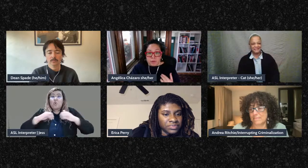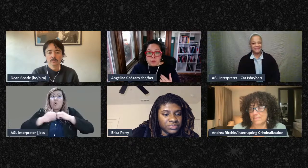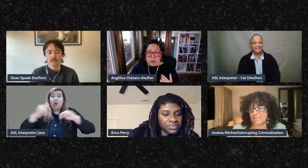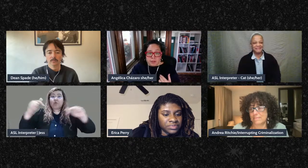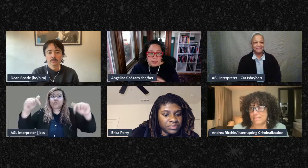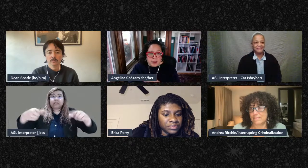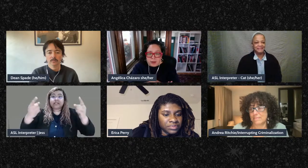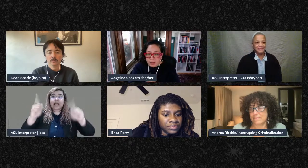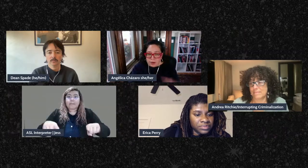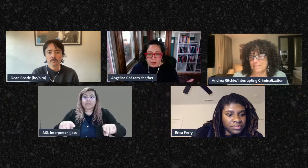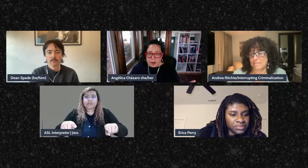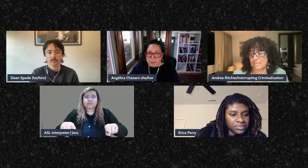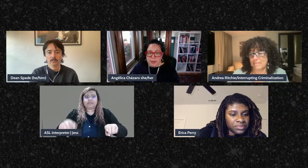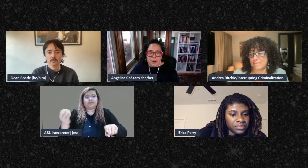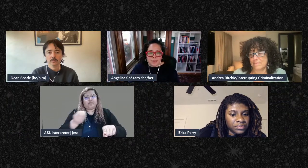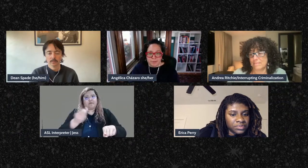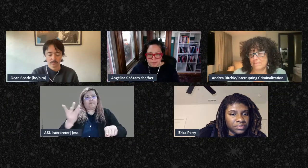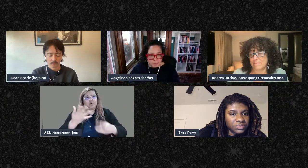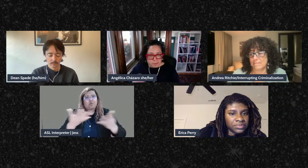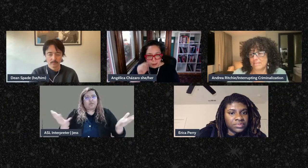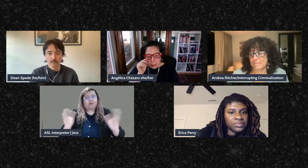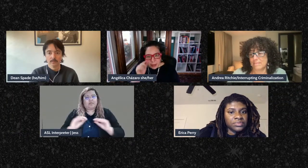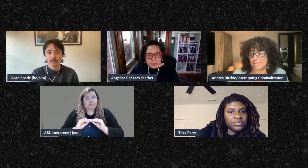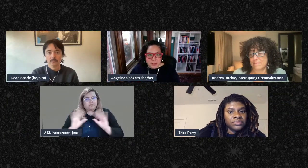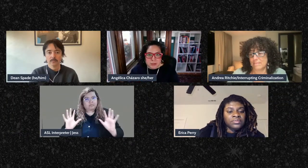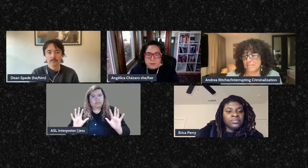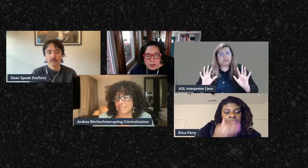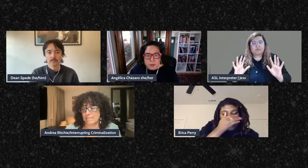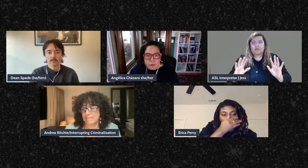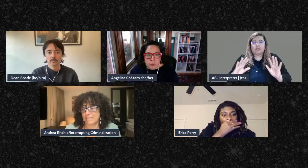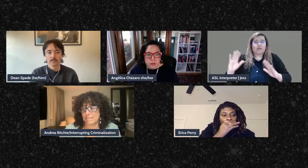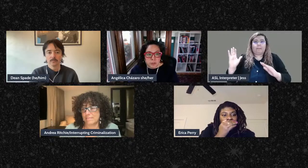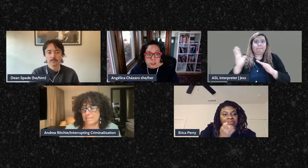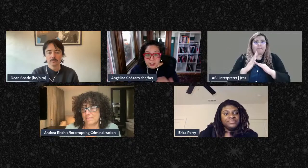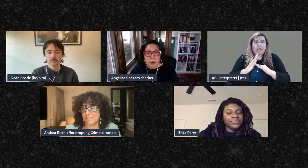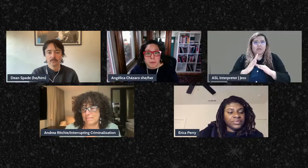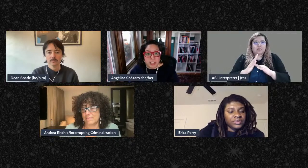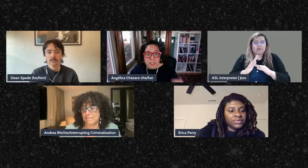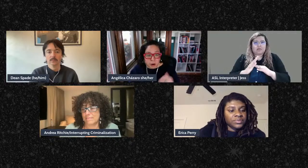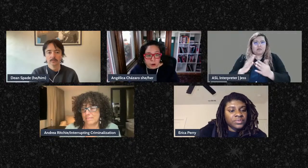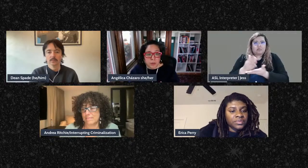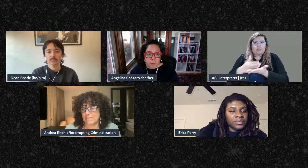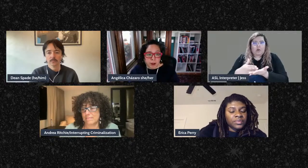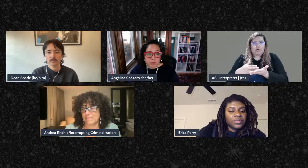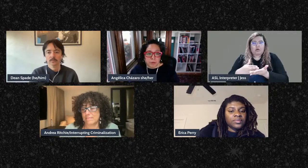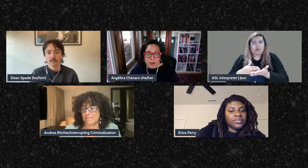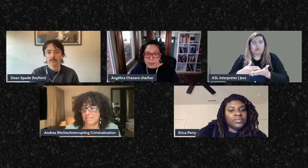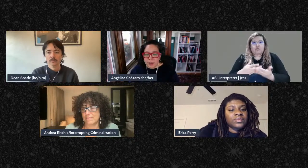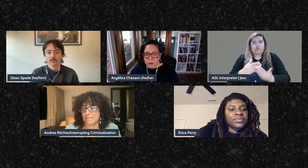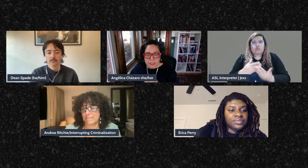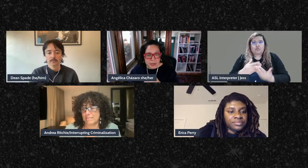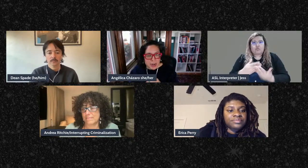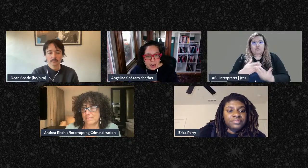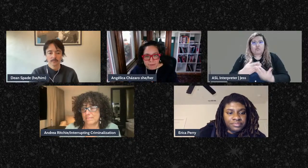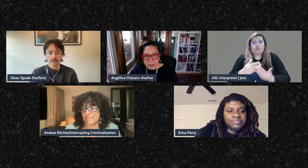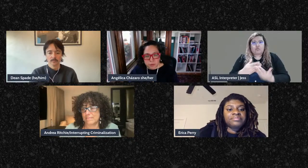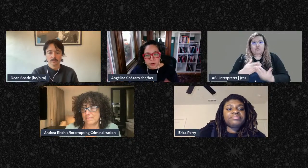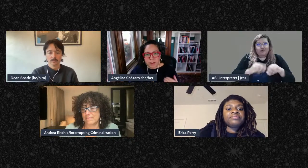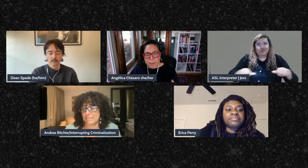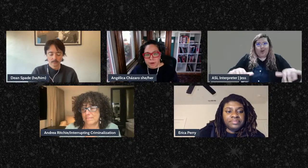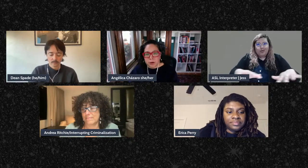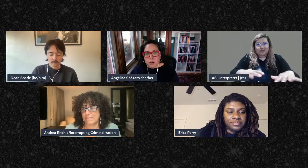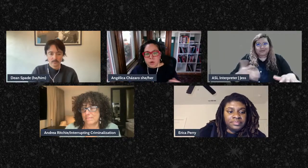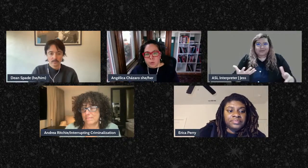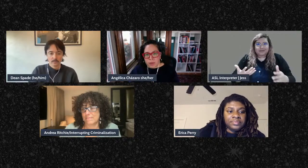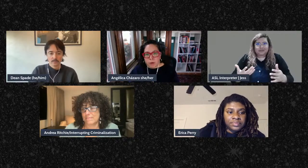there were a few things. I think undeniably the biggest factor, of course, was just the uprising on the ground, right? There is none of this